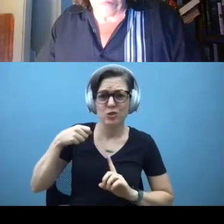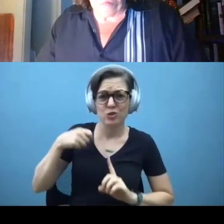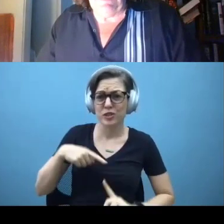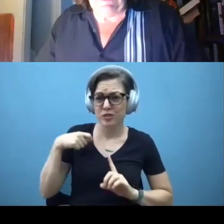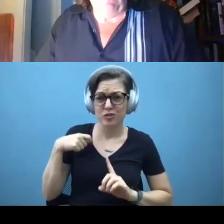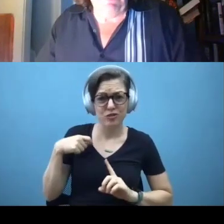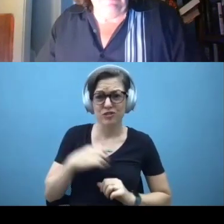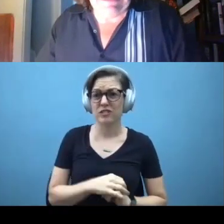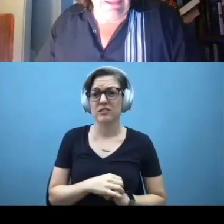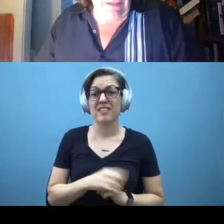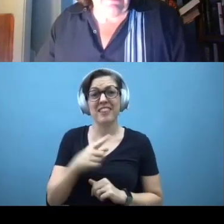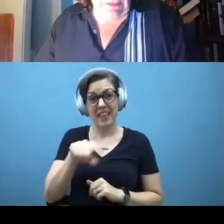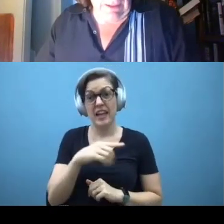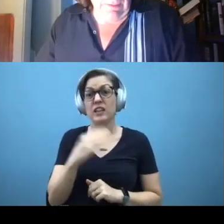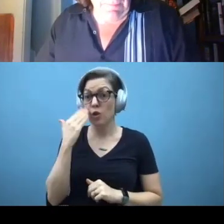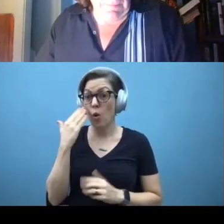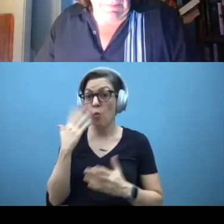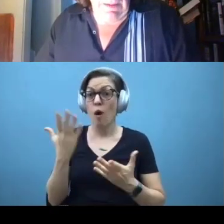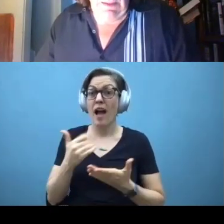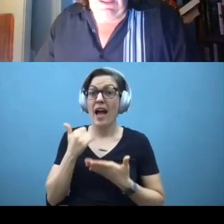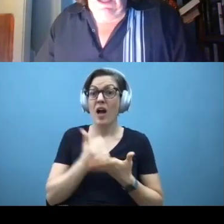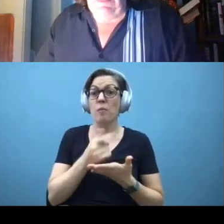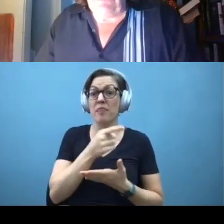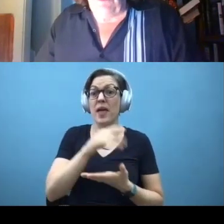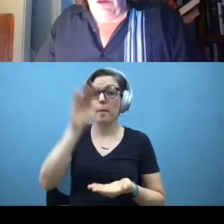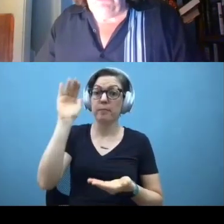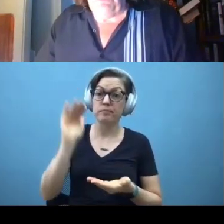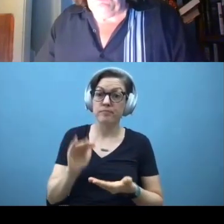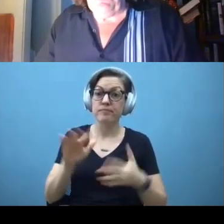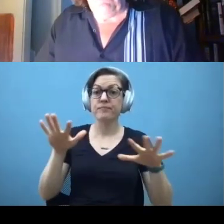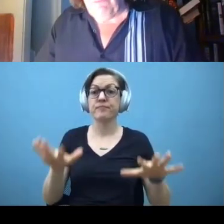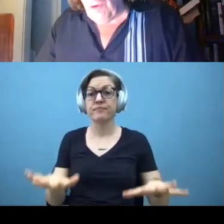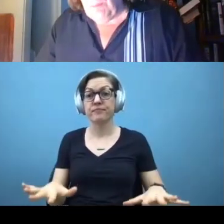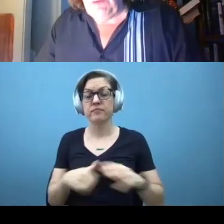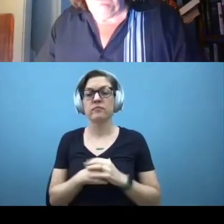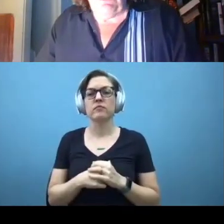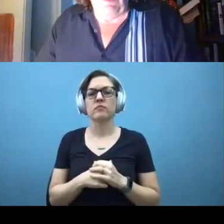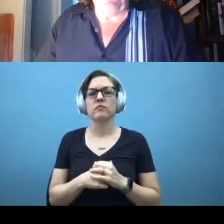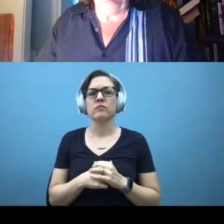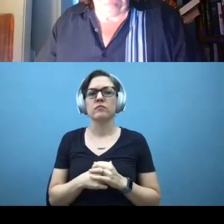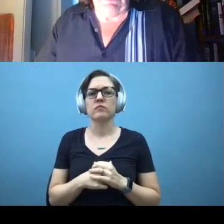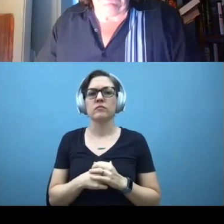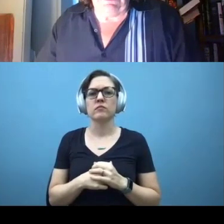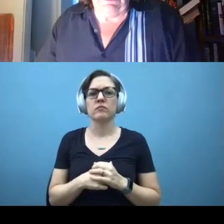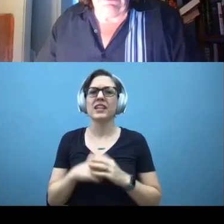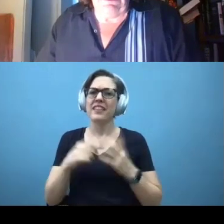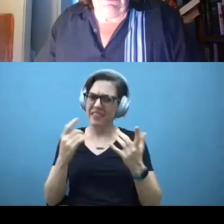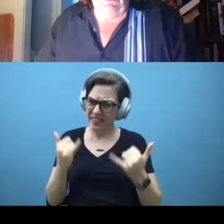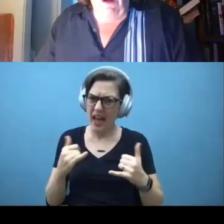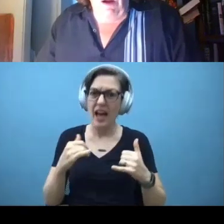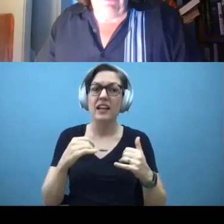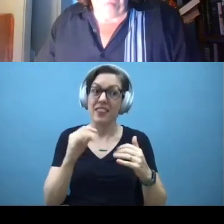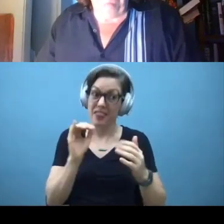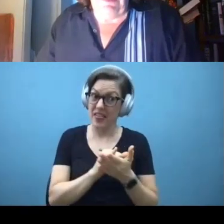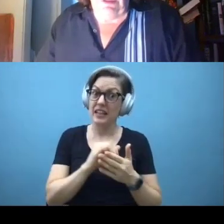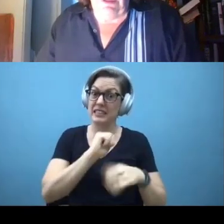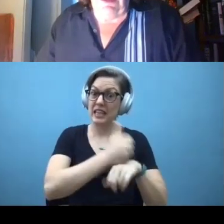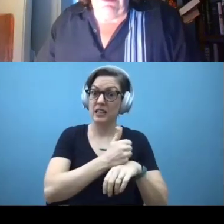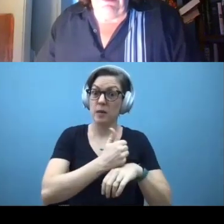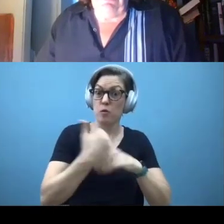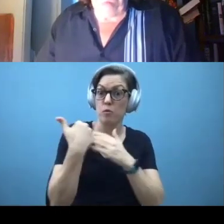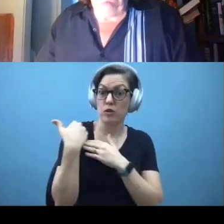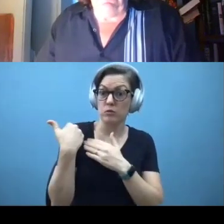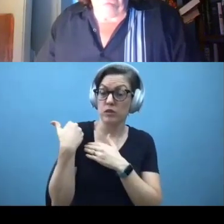things that help them de-escalate. And this also puts an affirmative responsibility on the